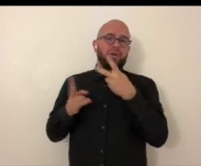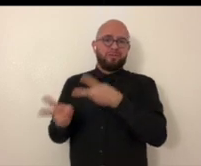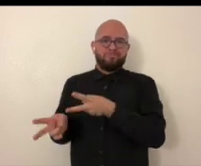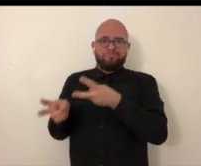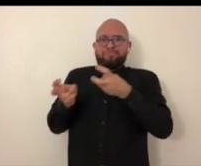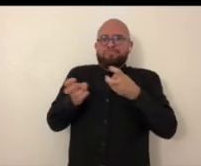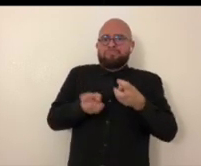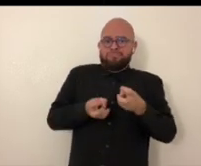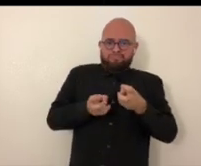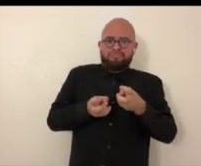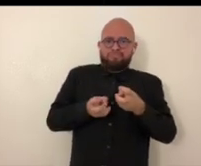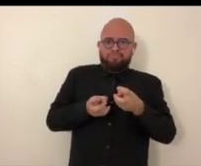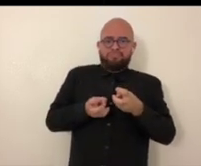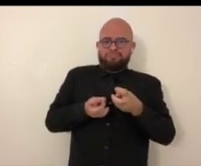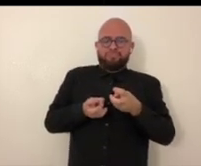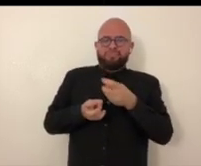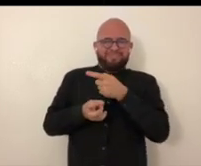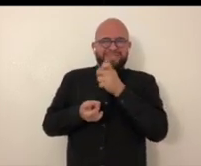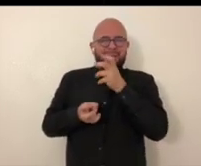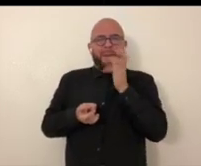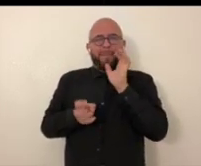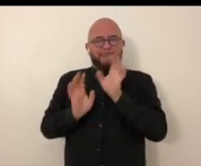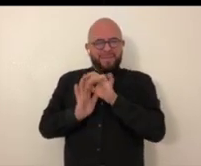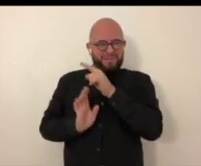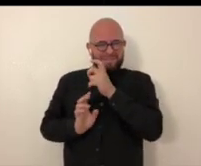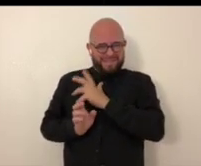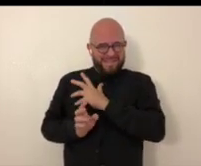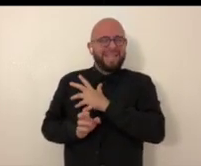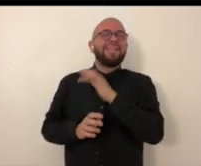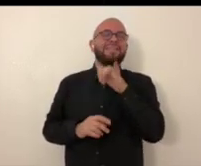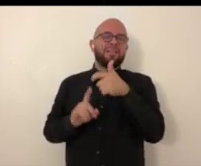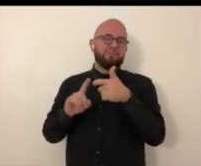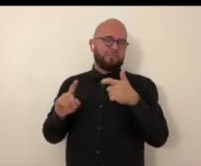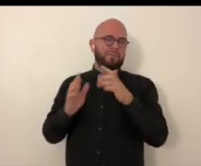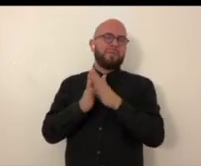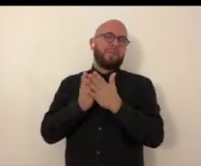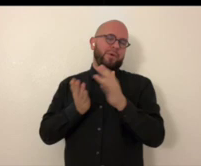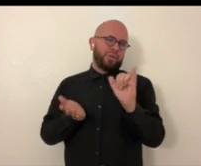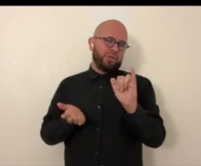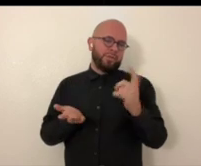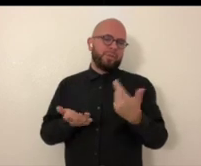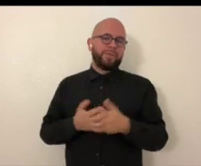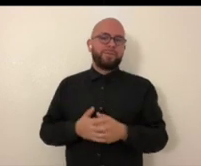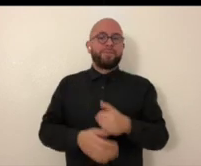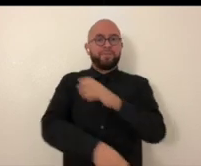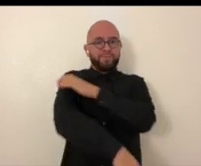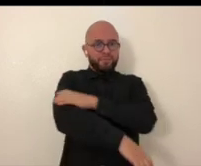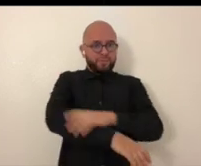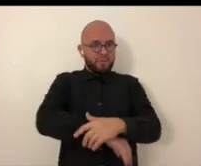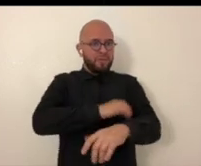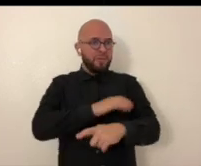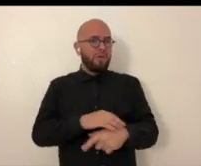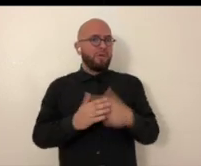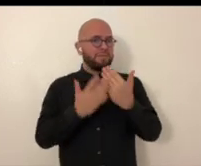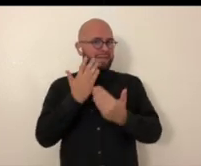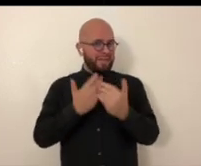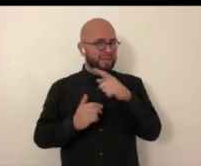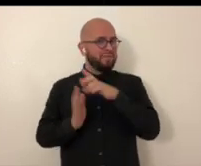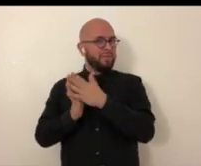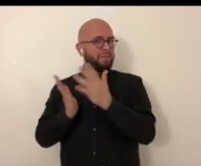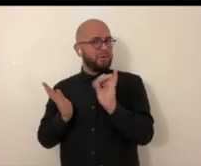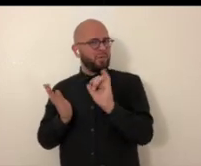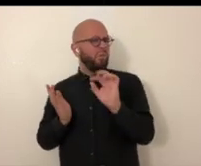but I love the cover and the colors. Yeah. And then I pulled out the image of the lady is from